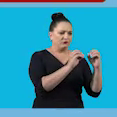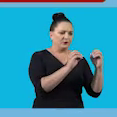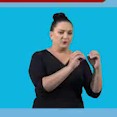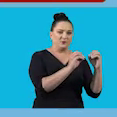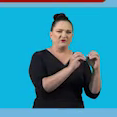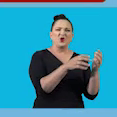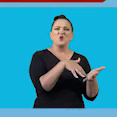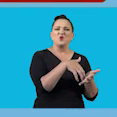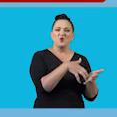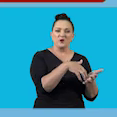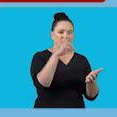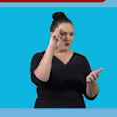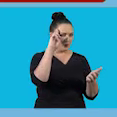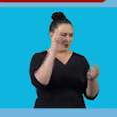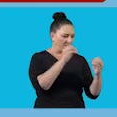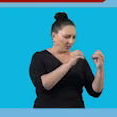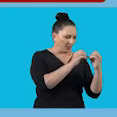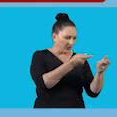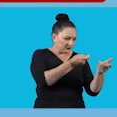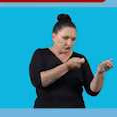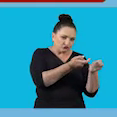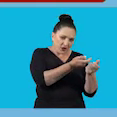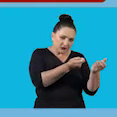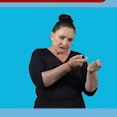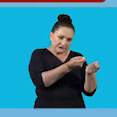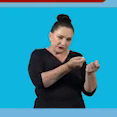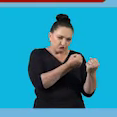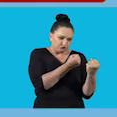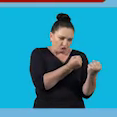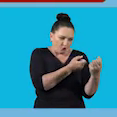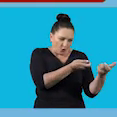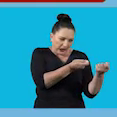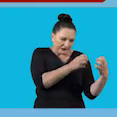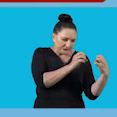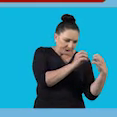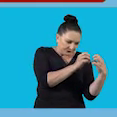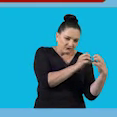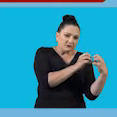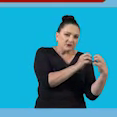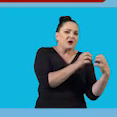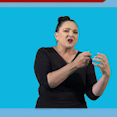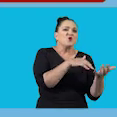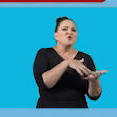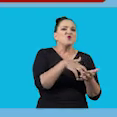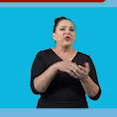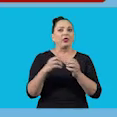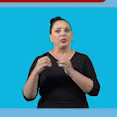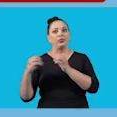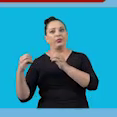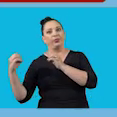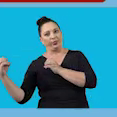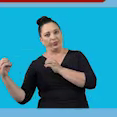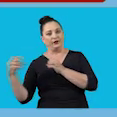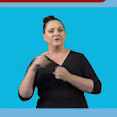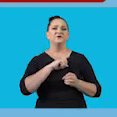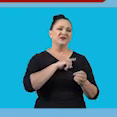weakens. Remember, the force of attraction, those are the attractive forces that are holding up the particles in a place. So we're saying that